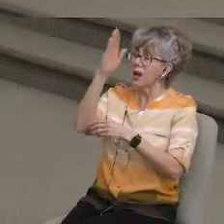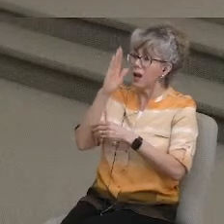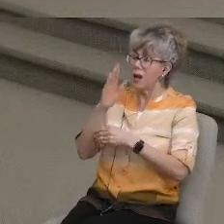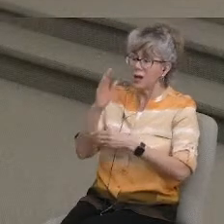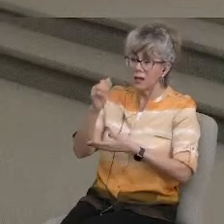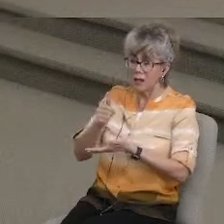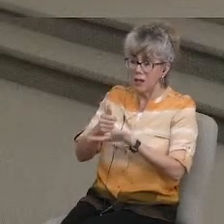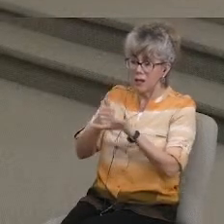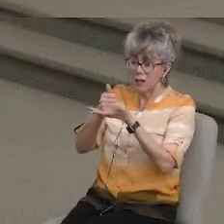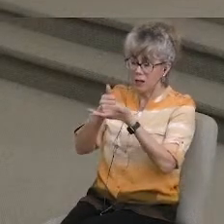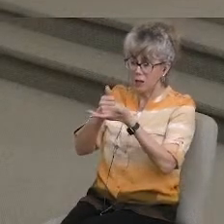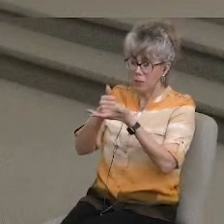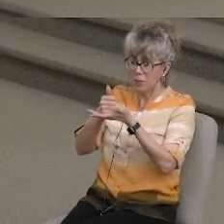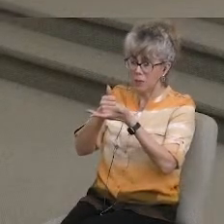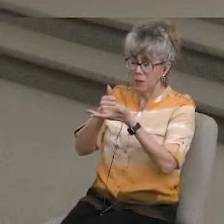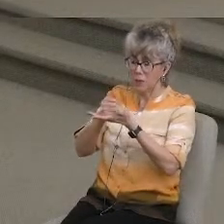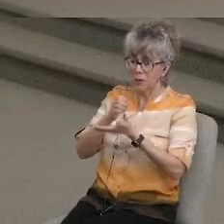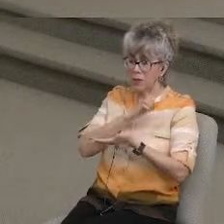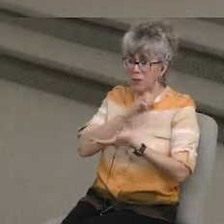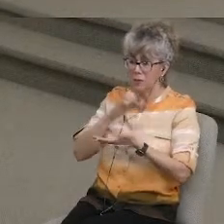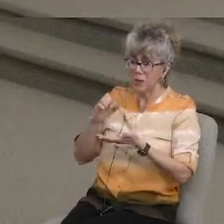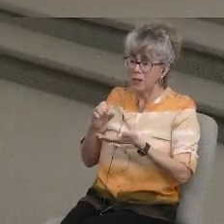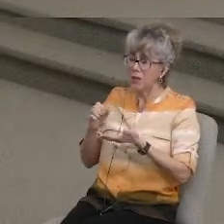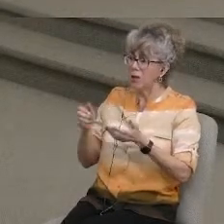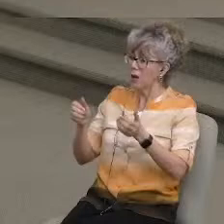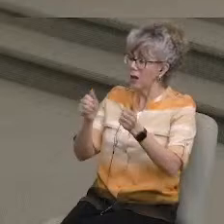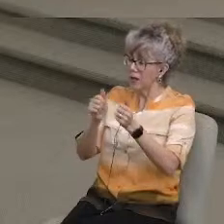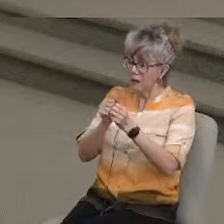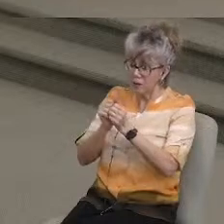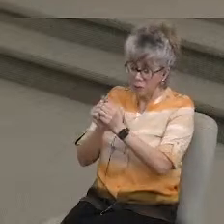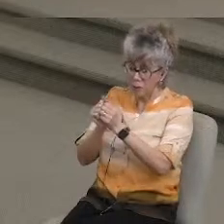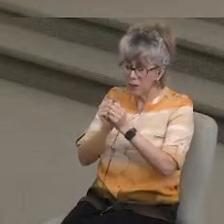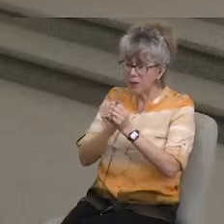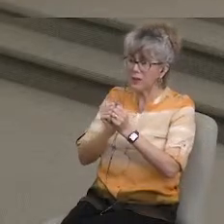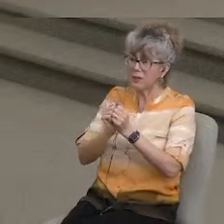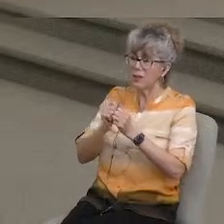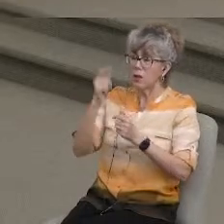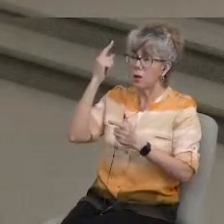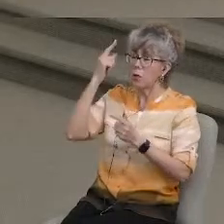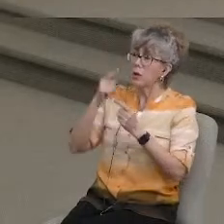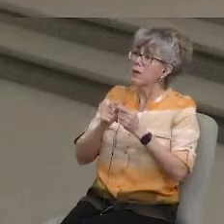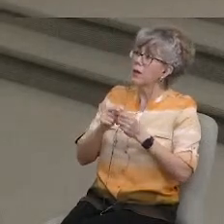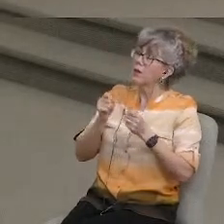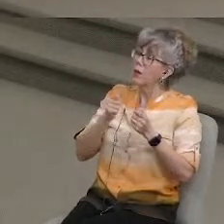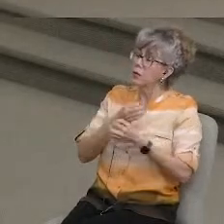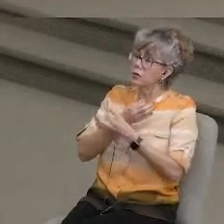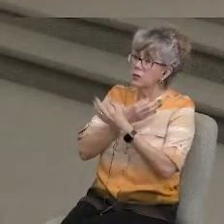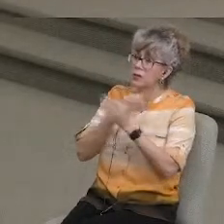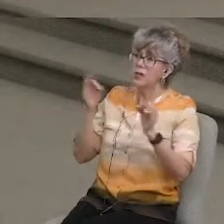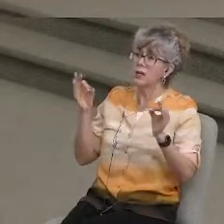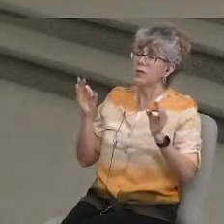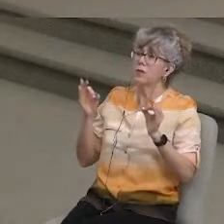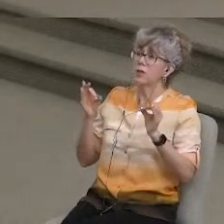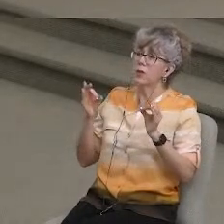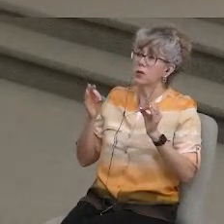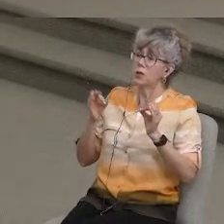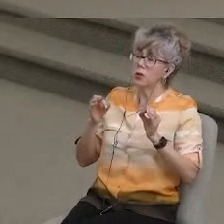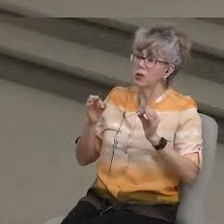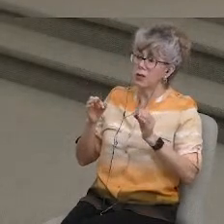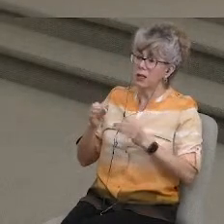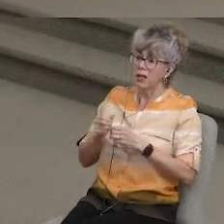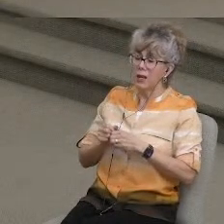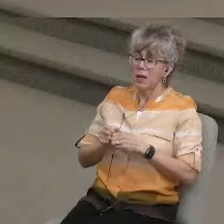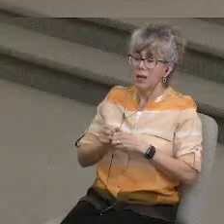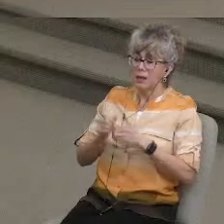without Emmanuel, God with us, without a Savior on the cross who died for us, without the stone of our